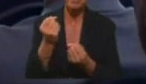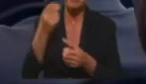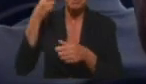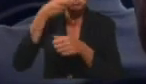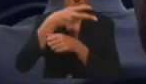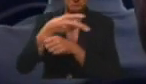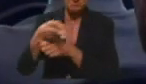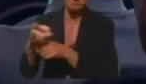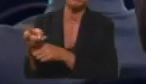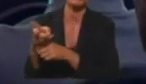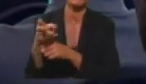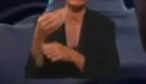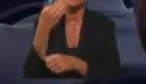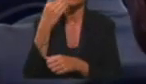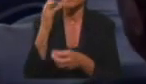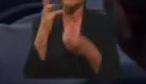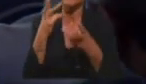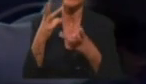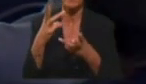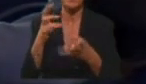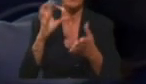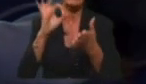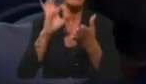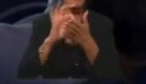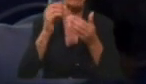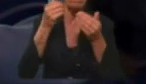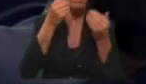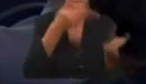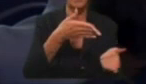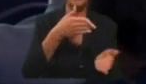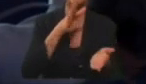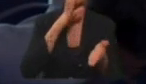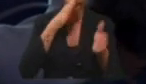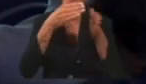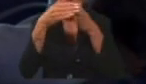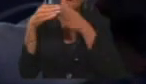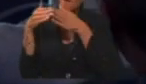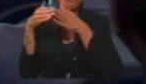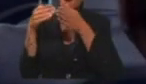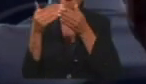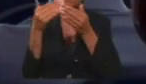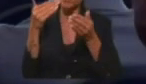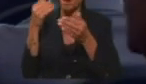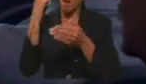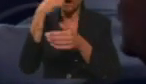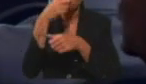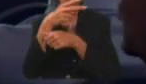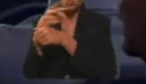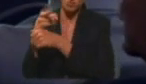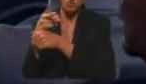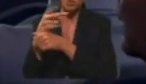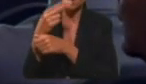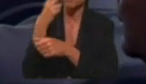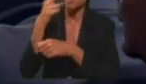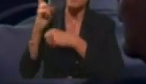is provided or lack of it. This was last August in Warsaw. It was too hot to sit in that station, and